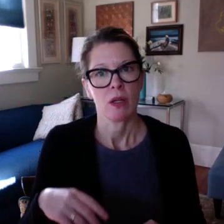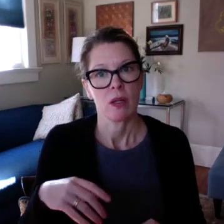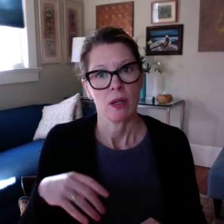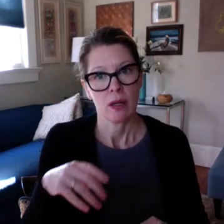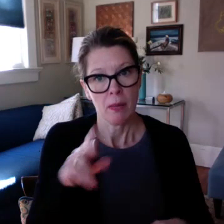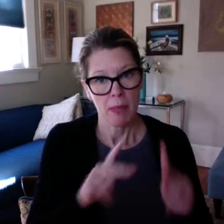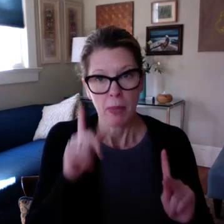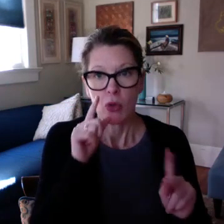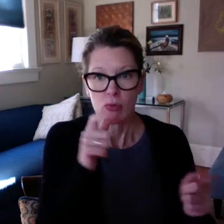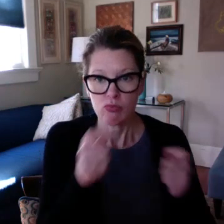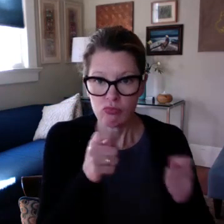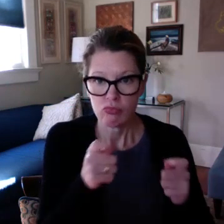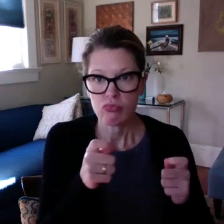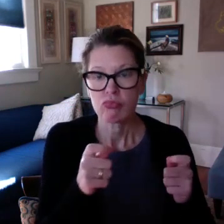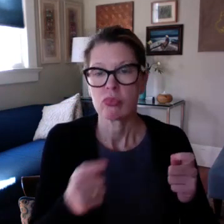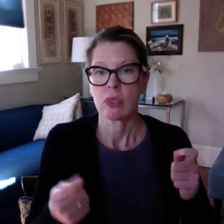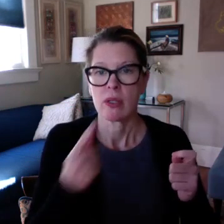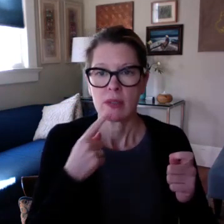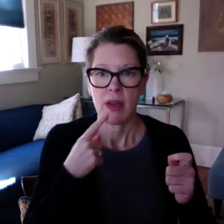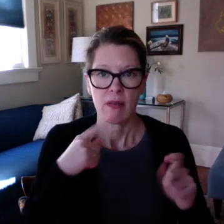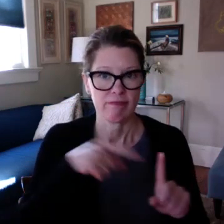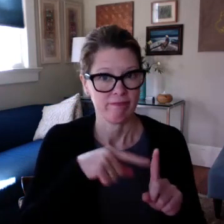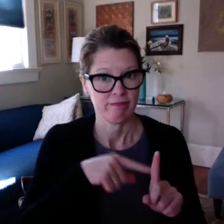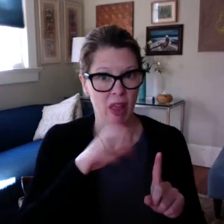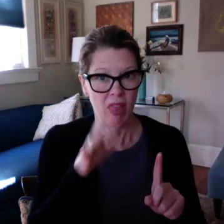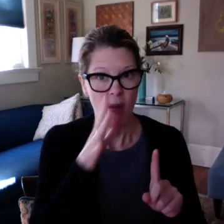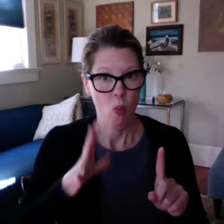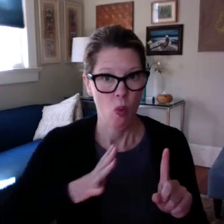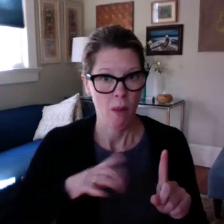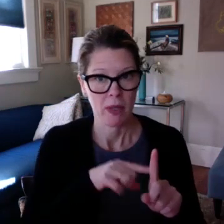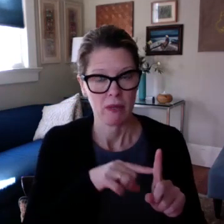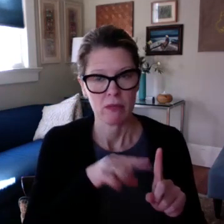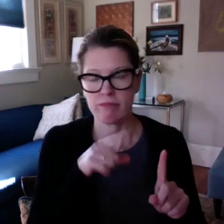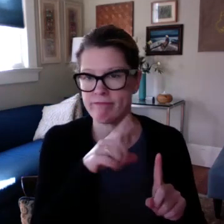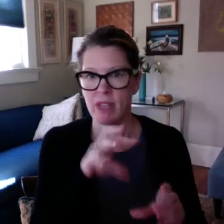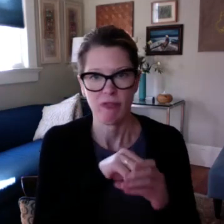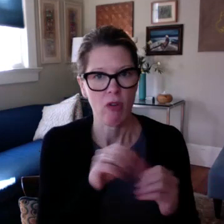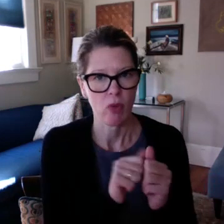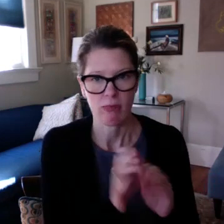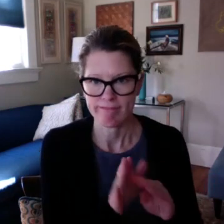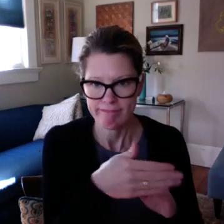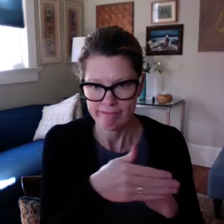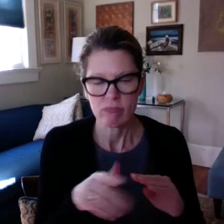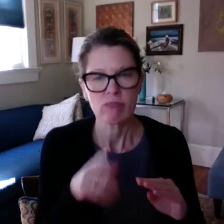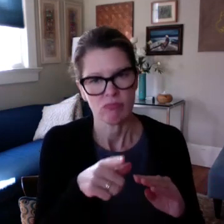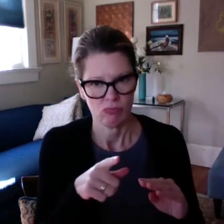adultery. Now in the law, Moses commanded us to stone such women. Now what do you